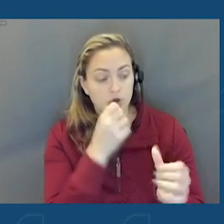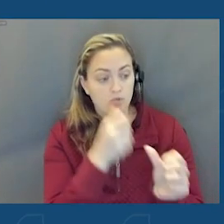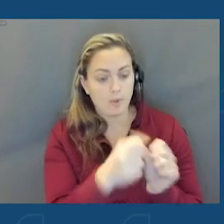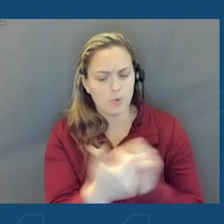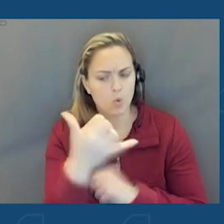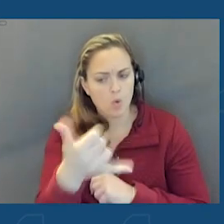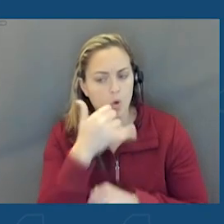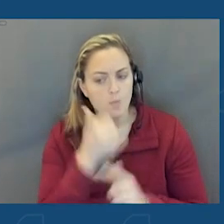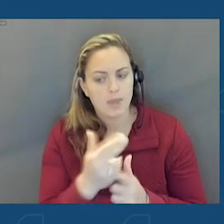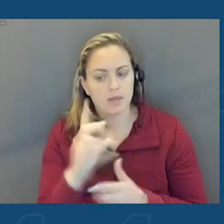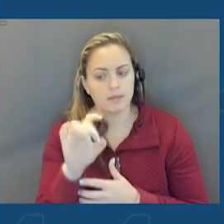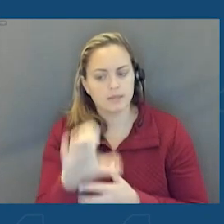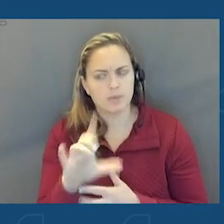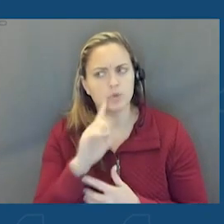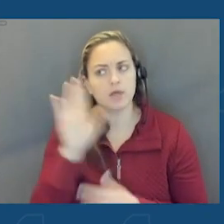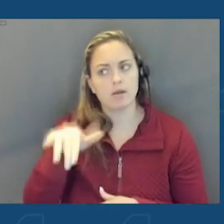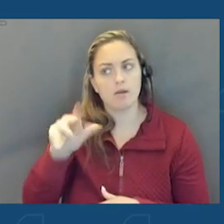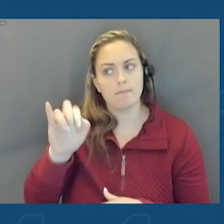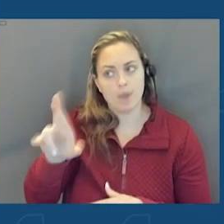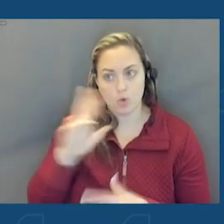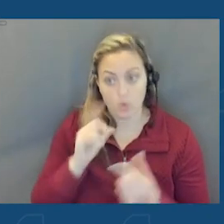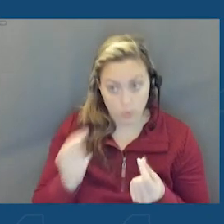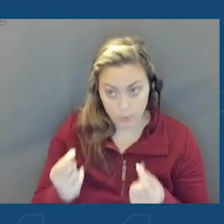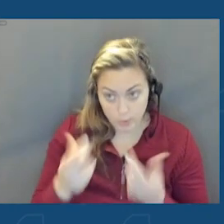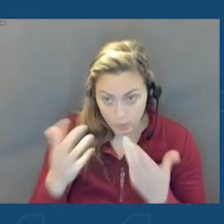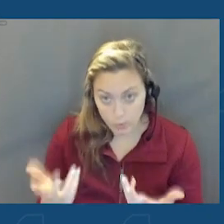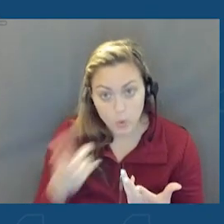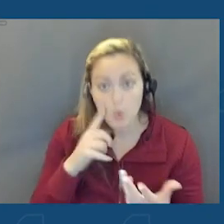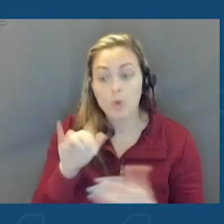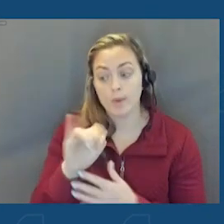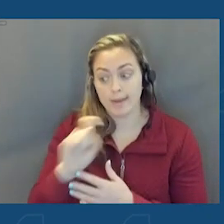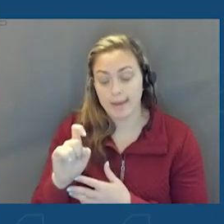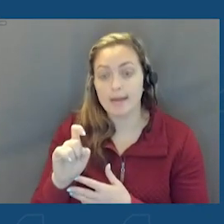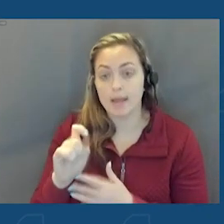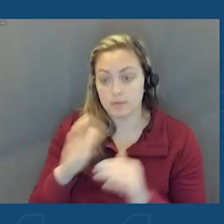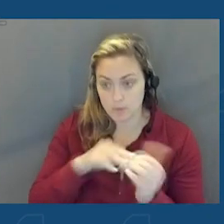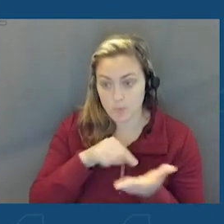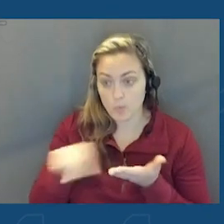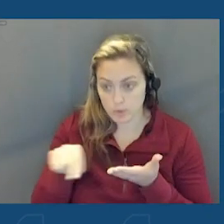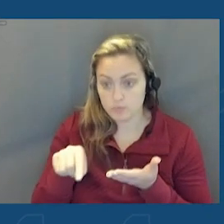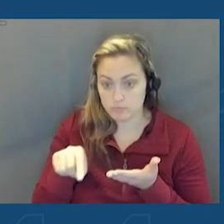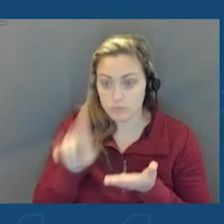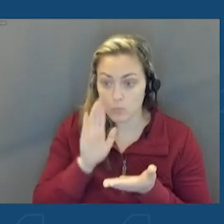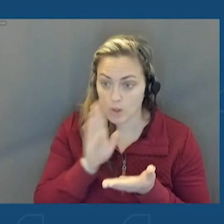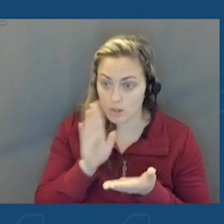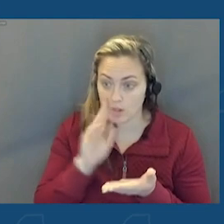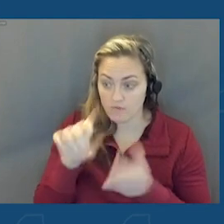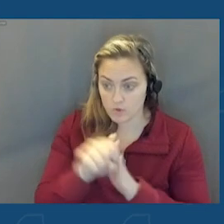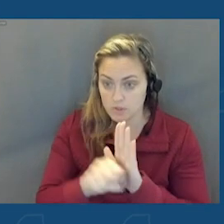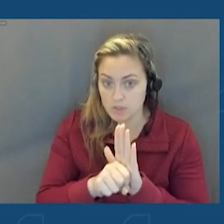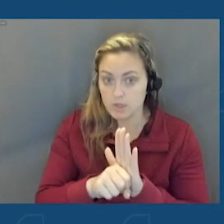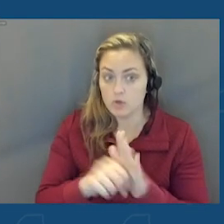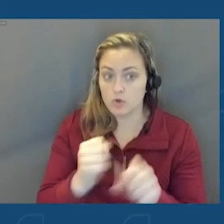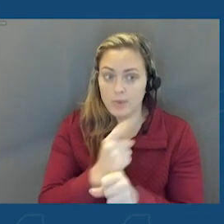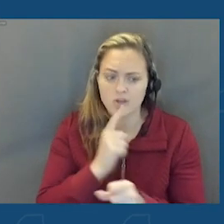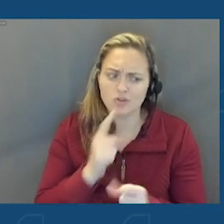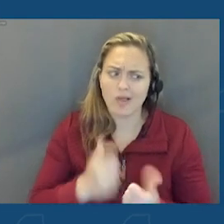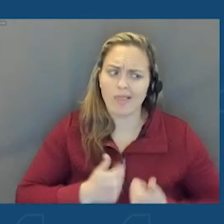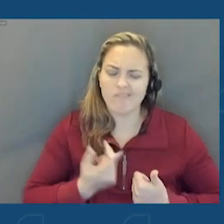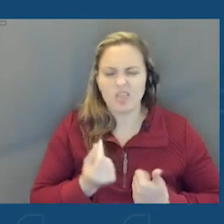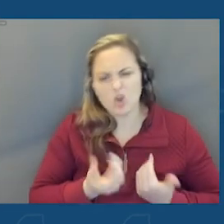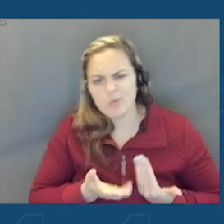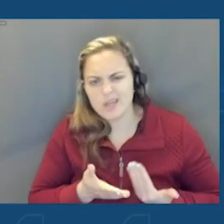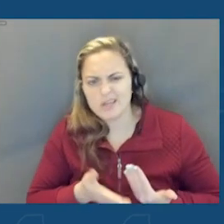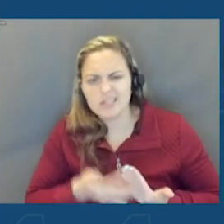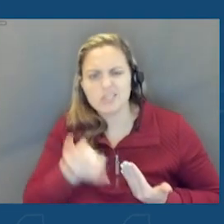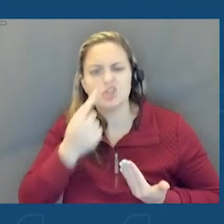and said, Mario, this is what we're going to do. We are going to index the minimum wage in this state to make life a little easier for those at the bottom end of